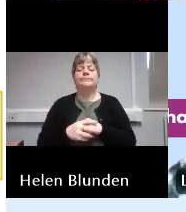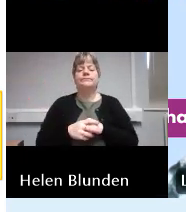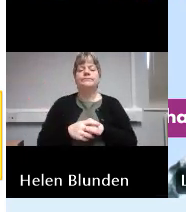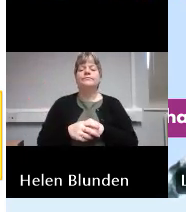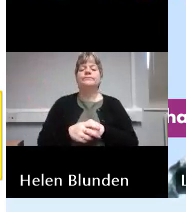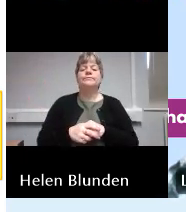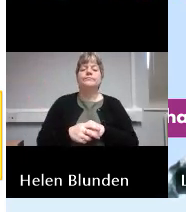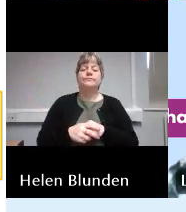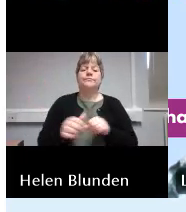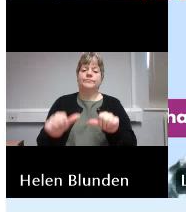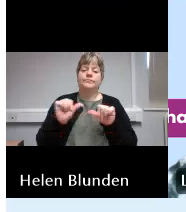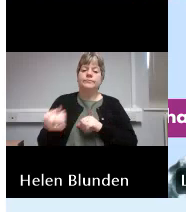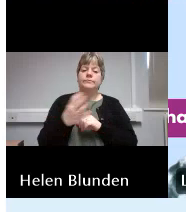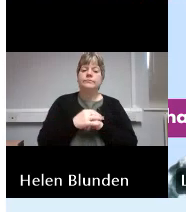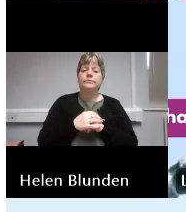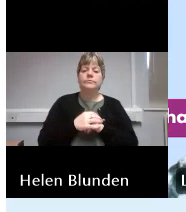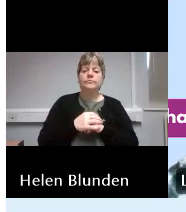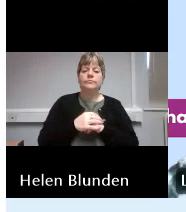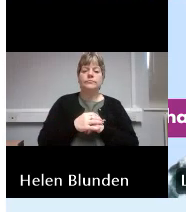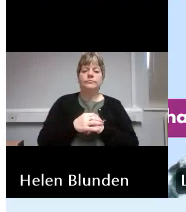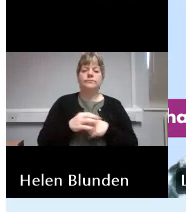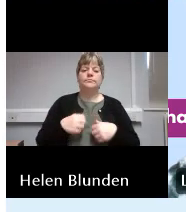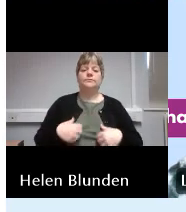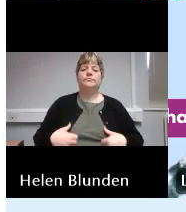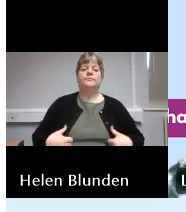Next slide, please.